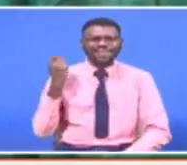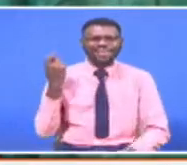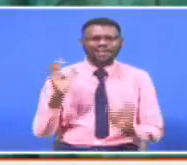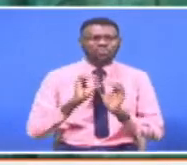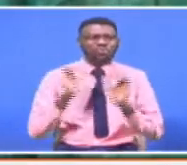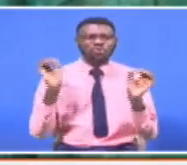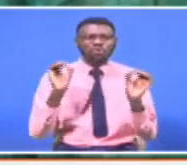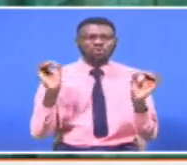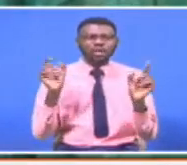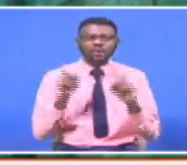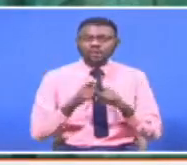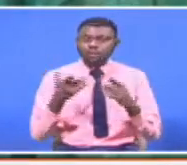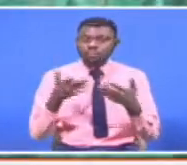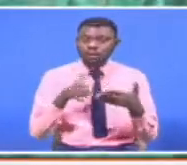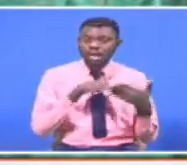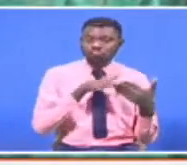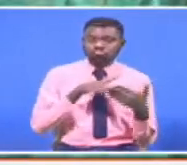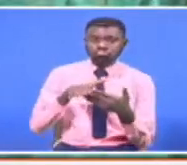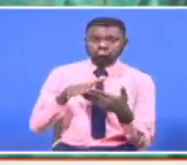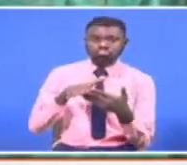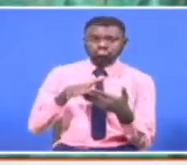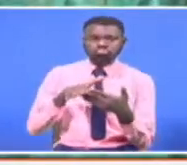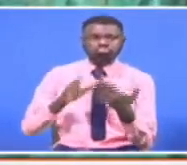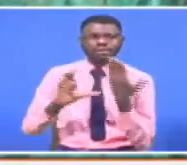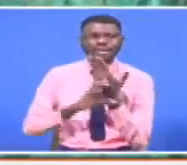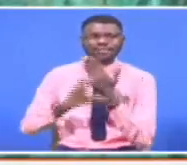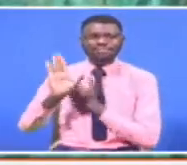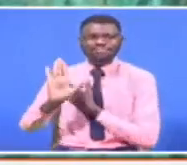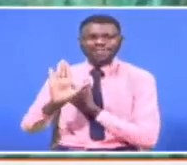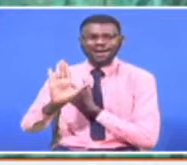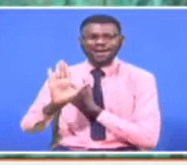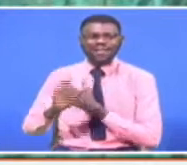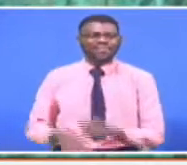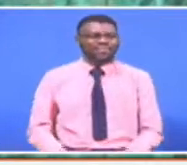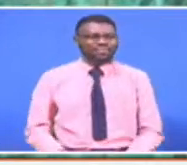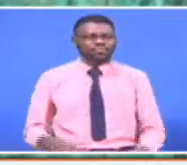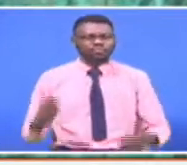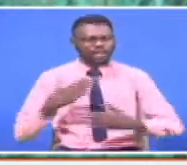to sabotage of your own country. Your Excellency, you are the President